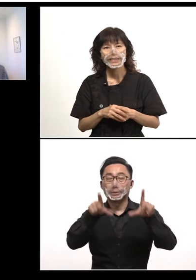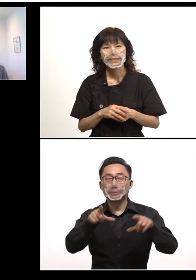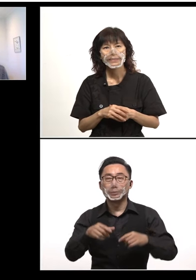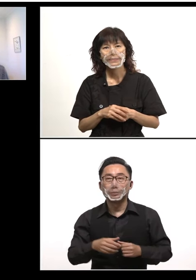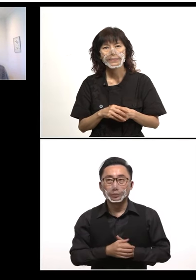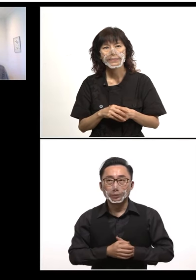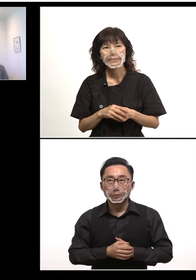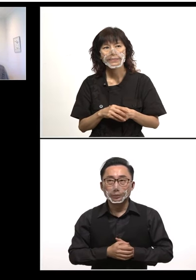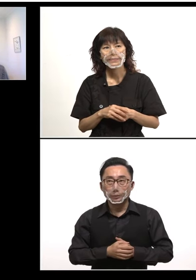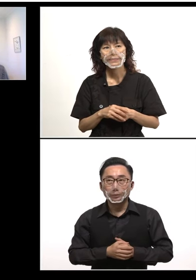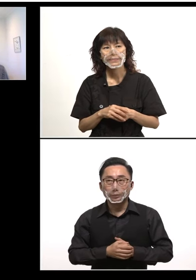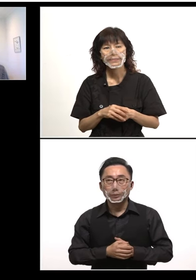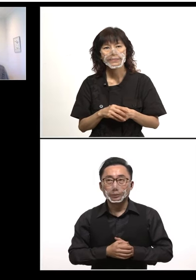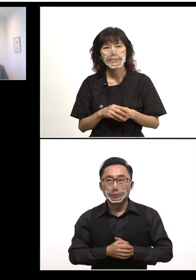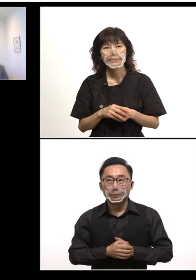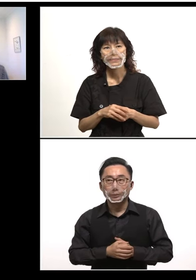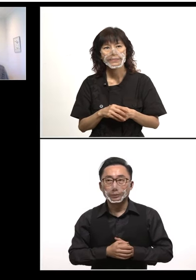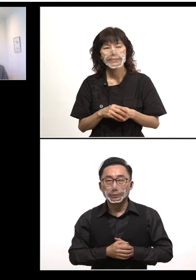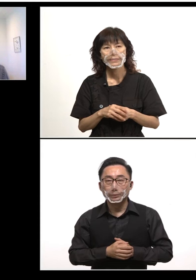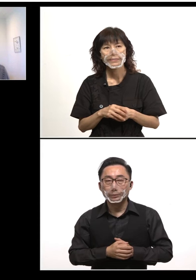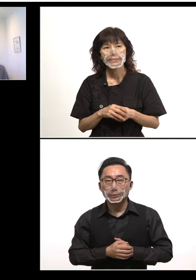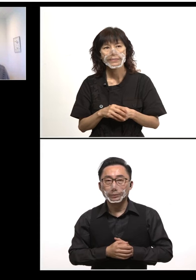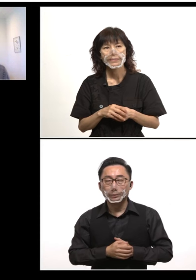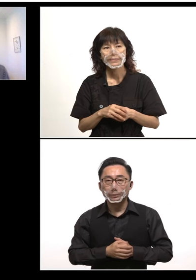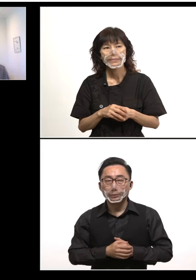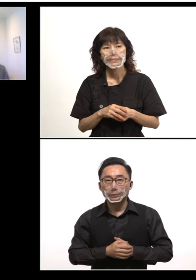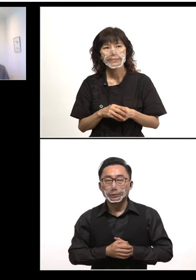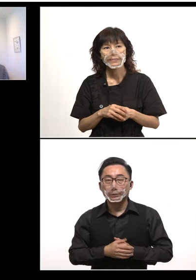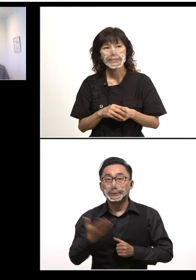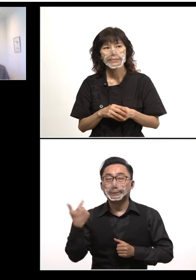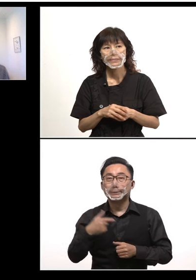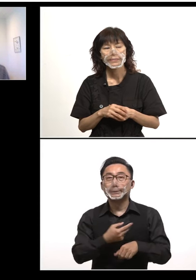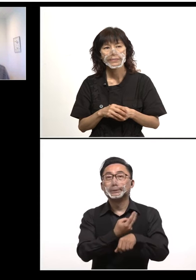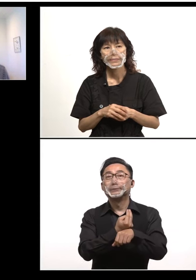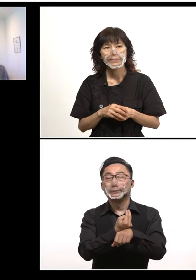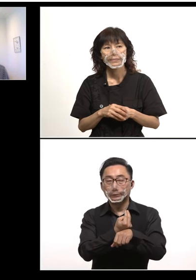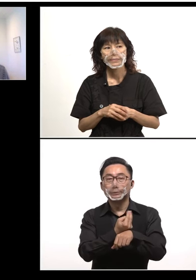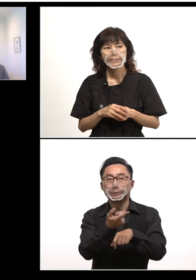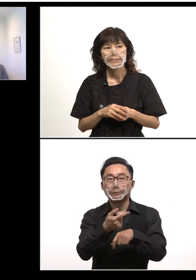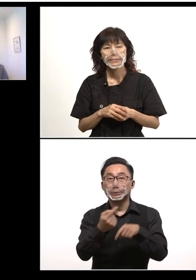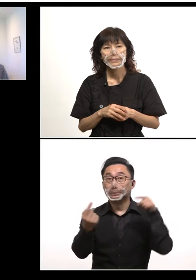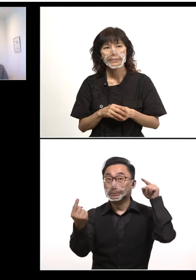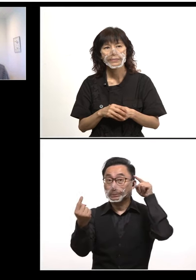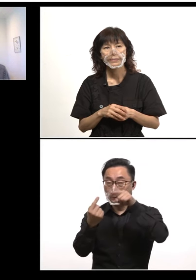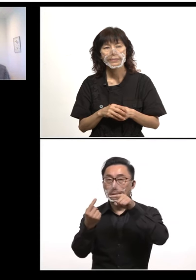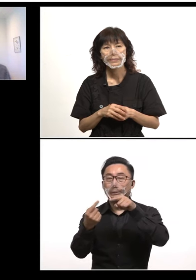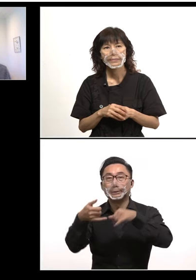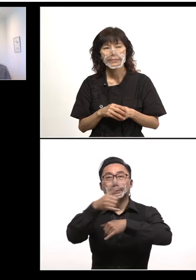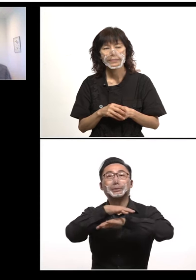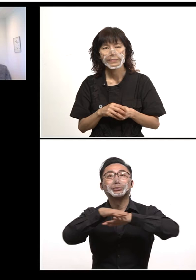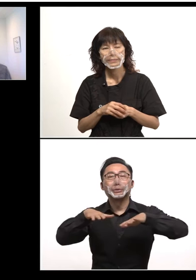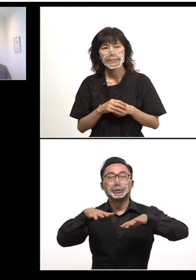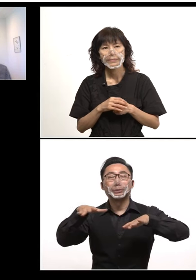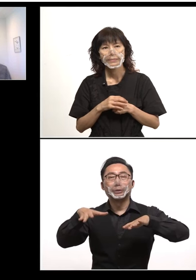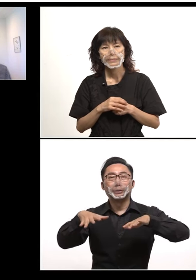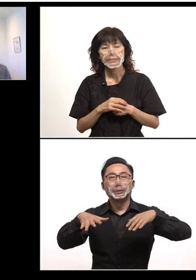We've all answered that in the last 20 minutes. We've all talked about, how it transcends language,